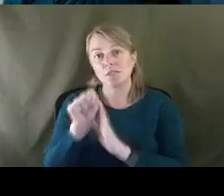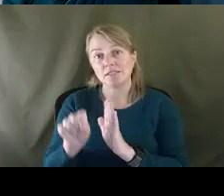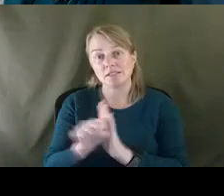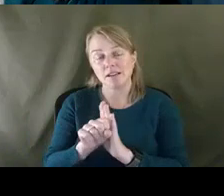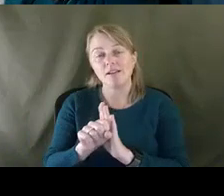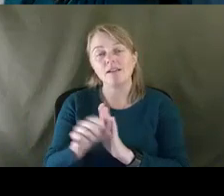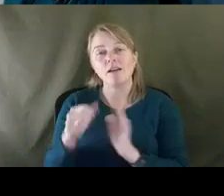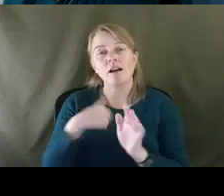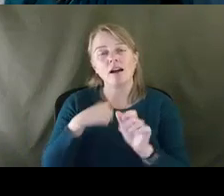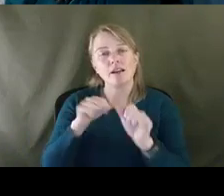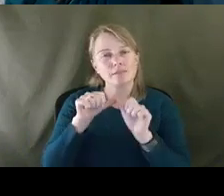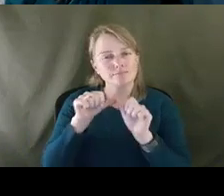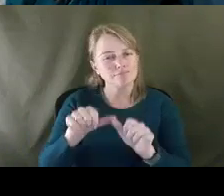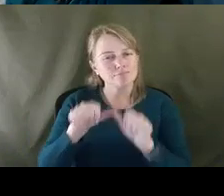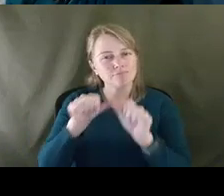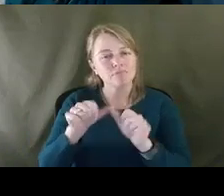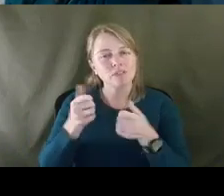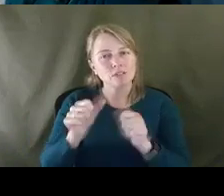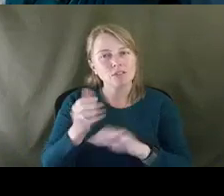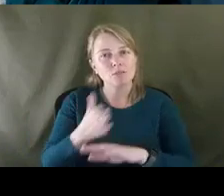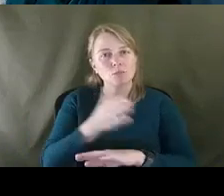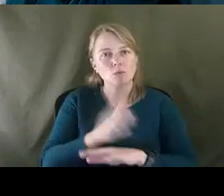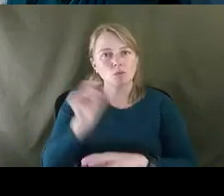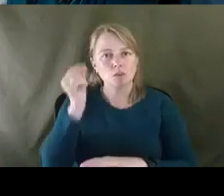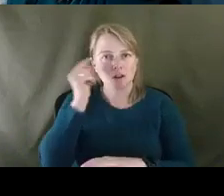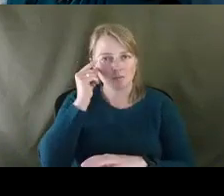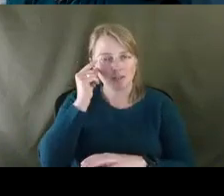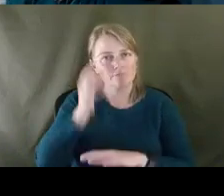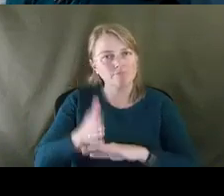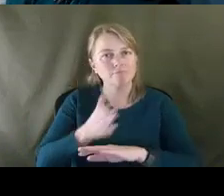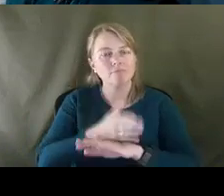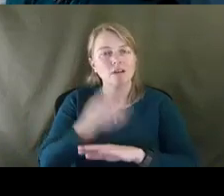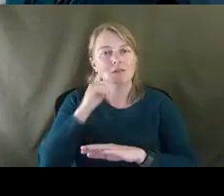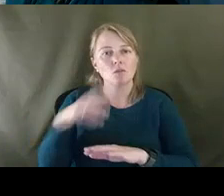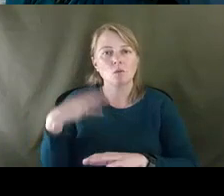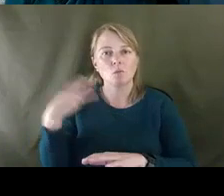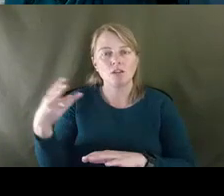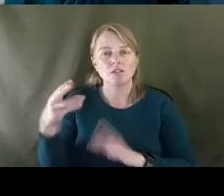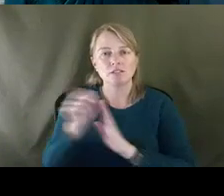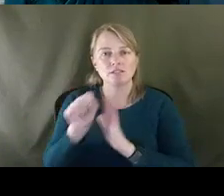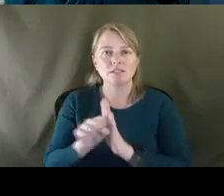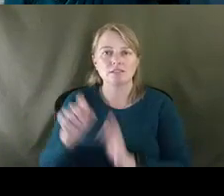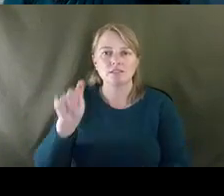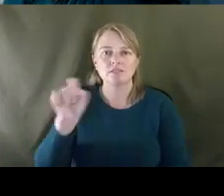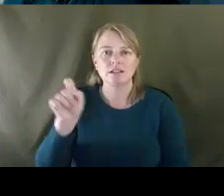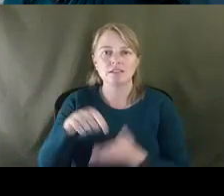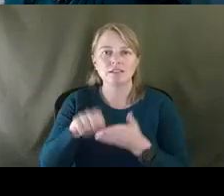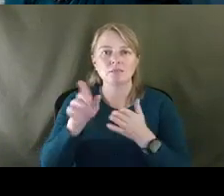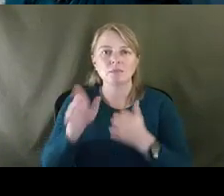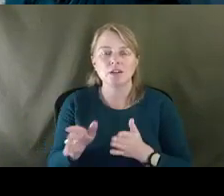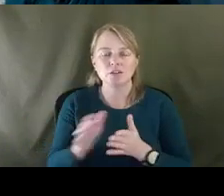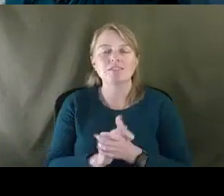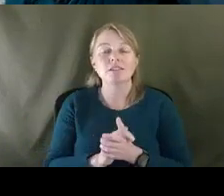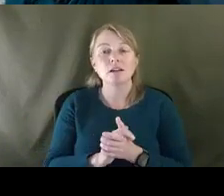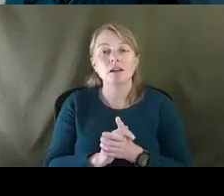been continuously working to improve government and to make it better for Washington state taxpayers. To support that,